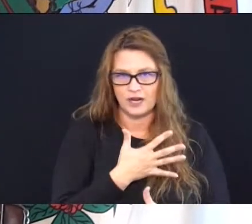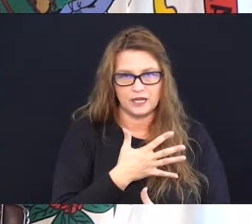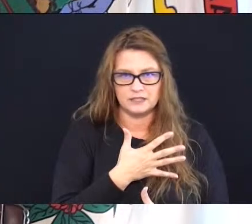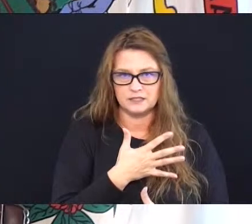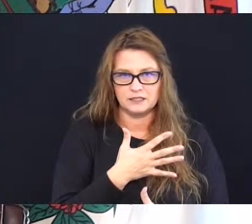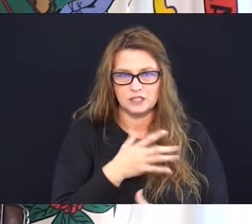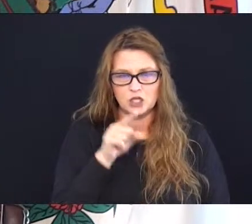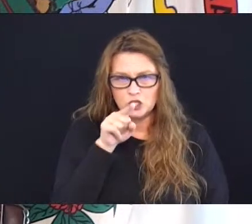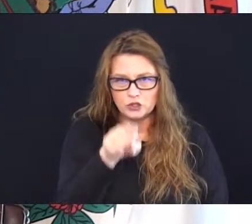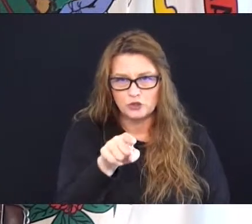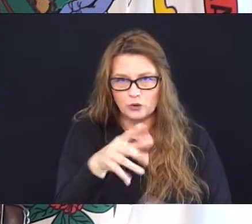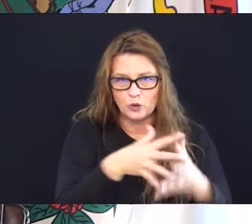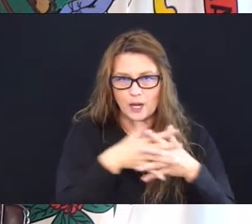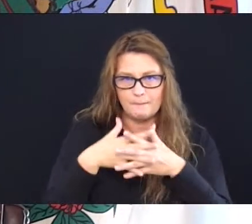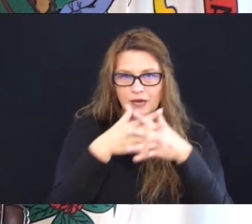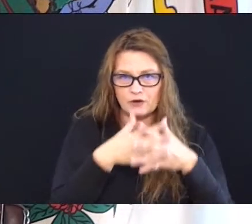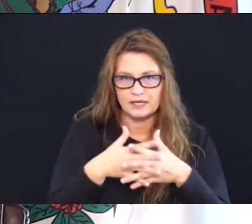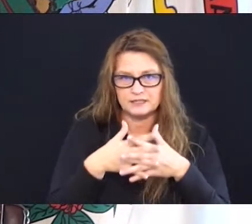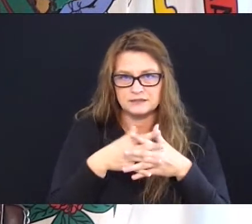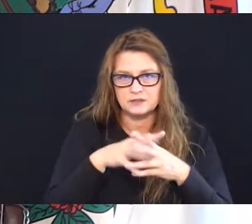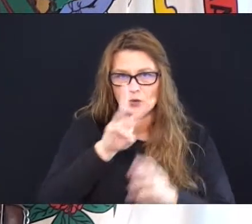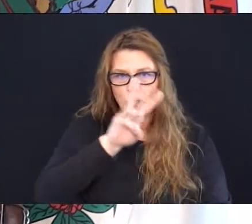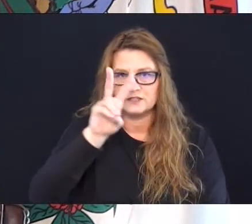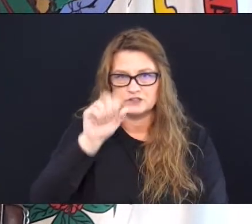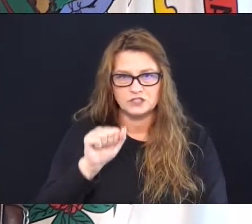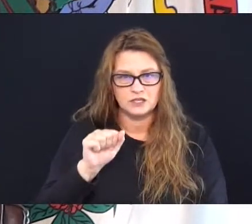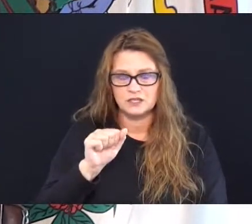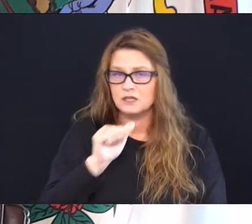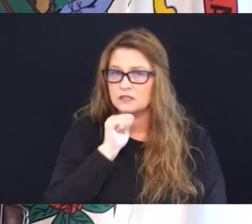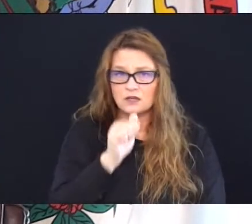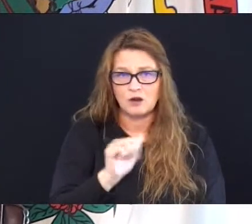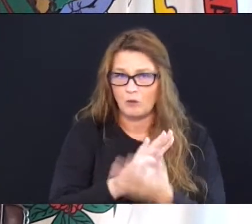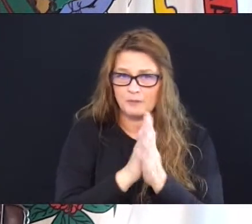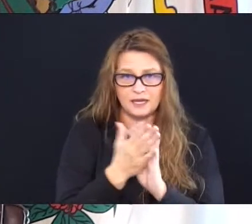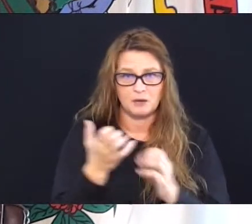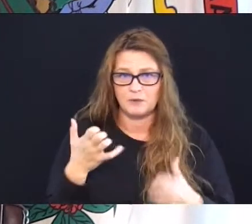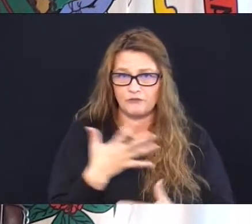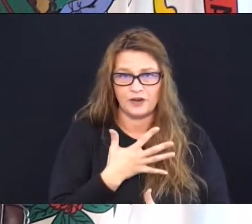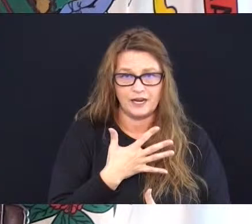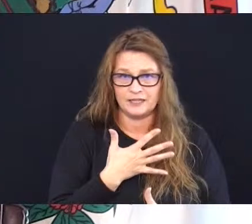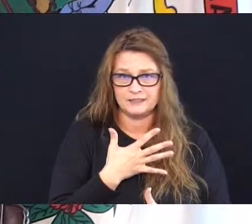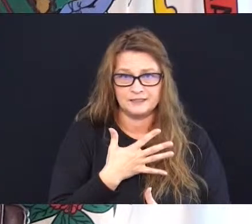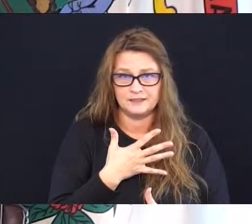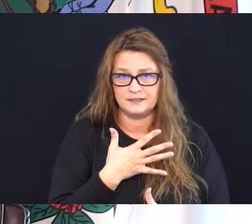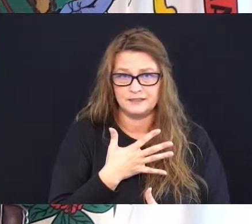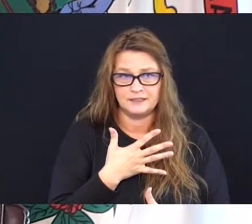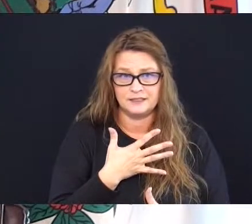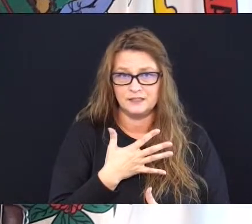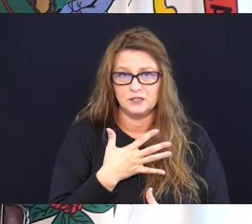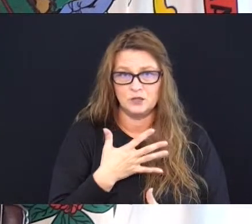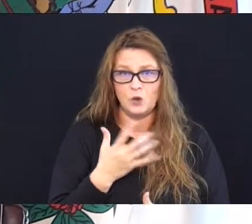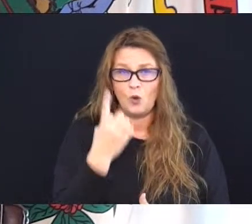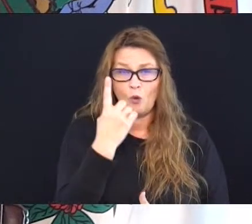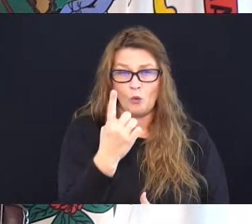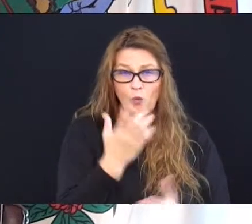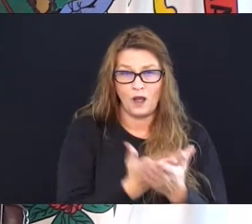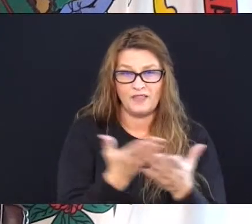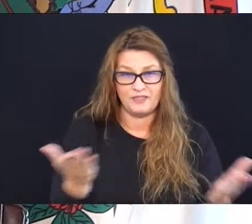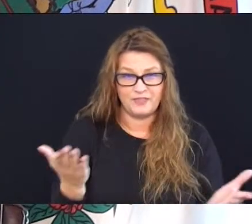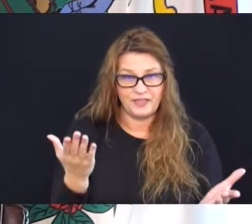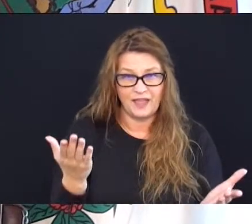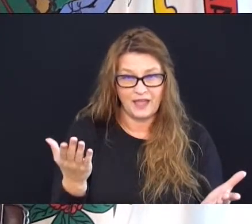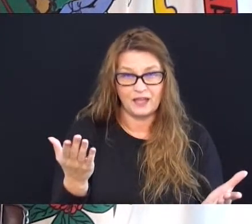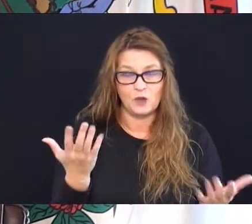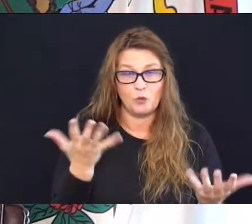You, Americans, West Virginians, are not going to be afraid. Because absolutely, at the end of the day, one thing we can absolutely